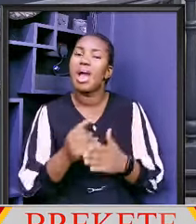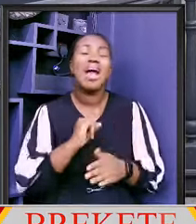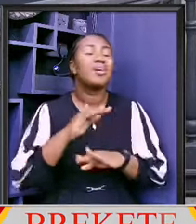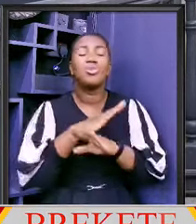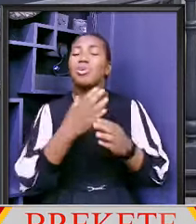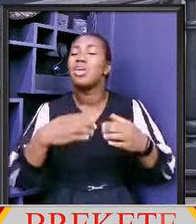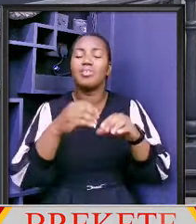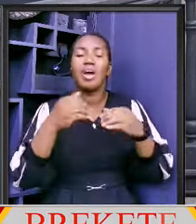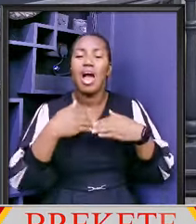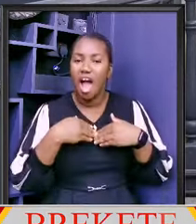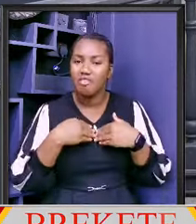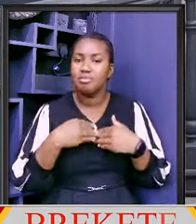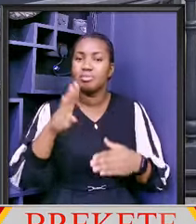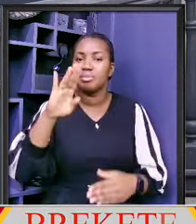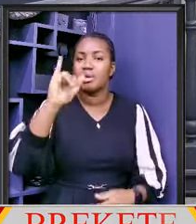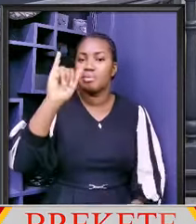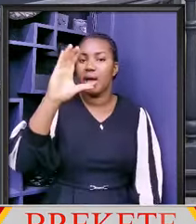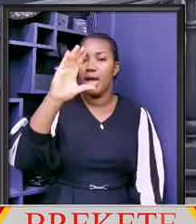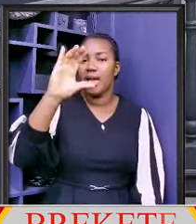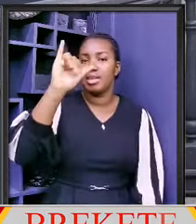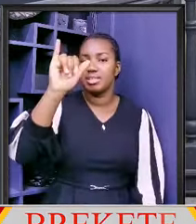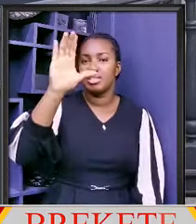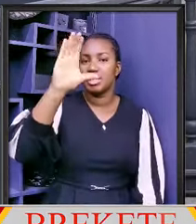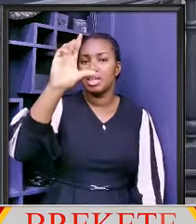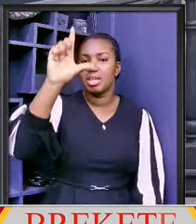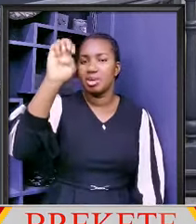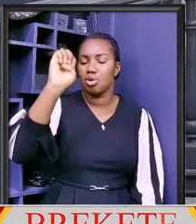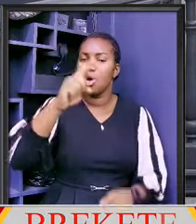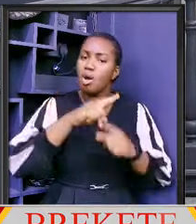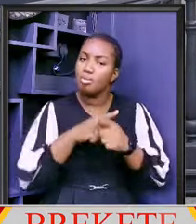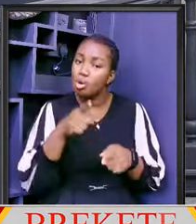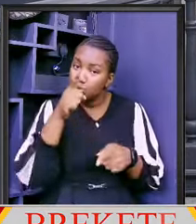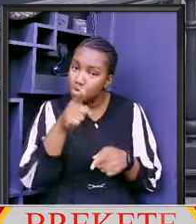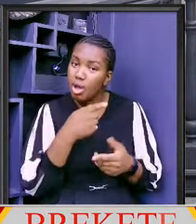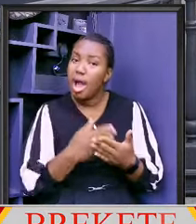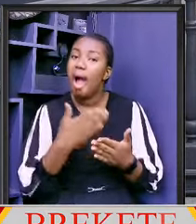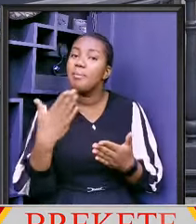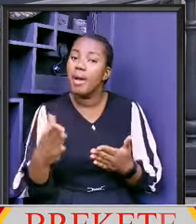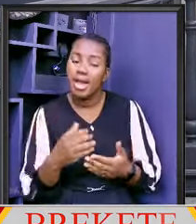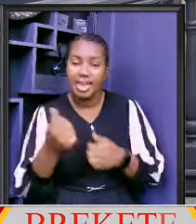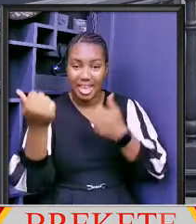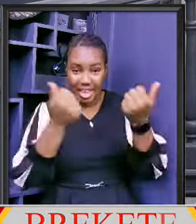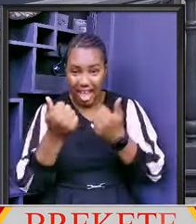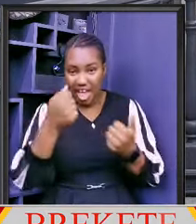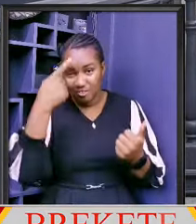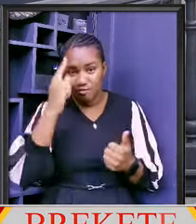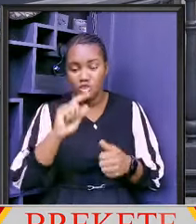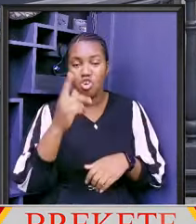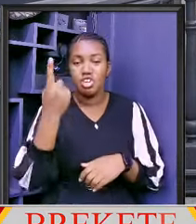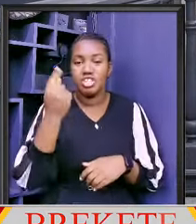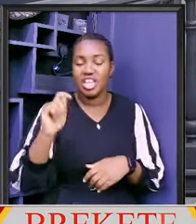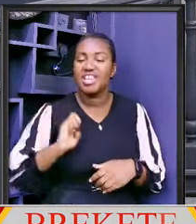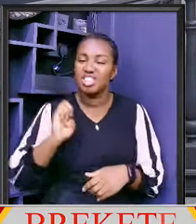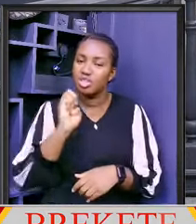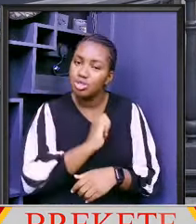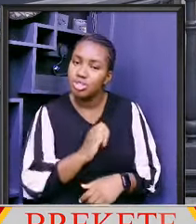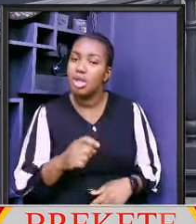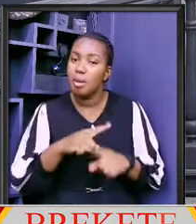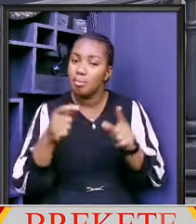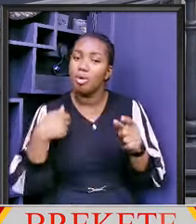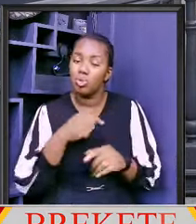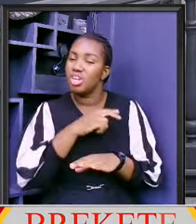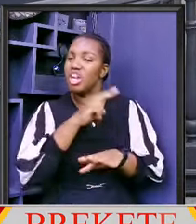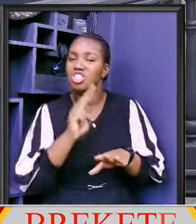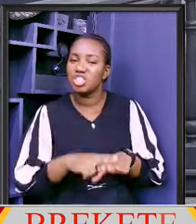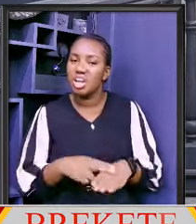bicycle. In Ogun State, we are buying cars for their executive. But the national, he don't buy